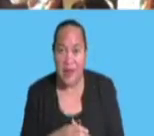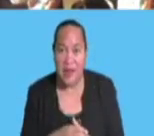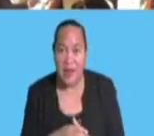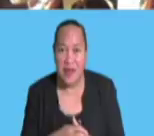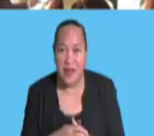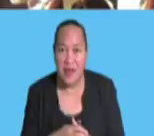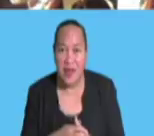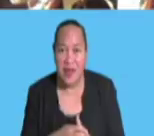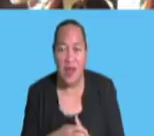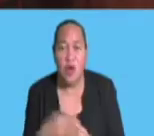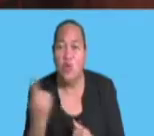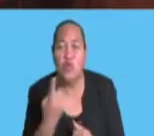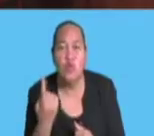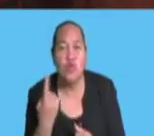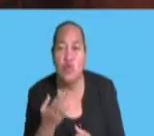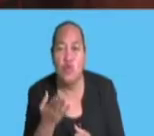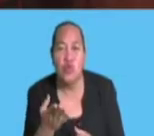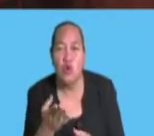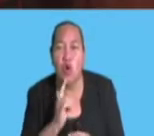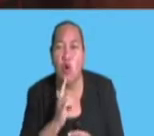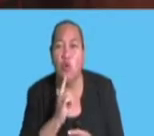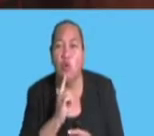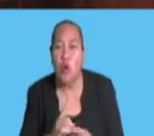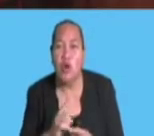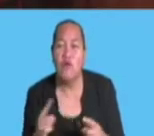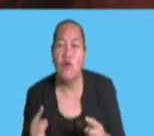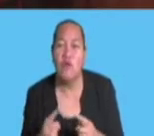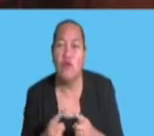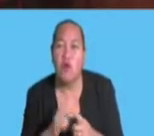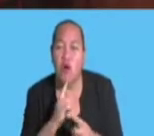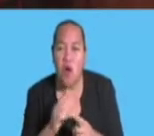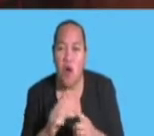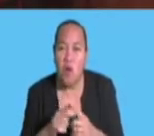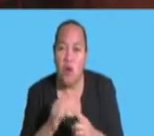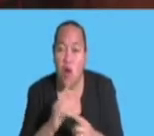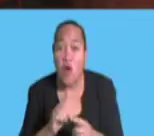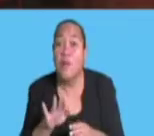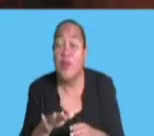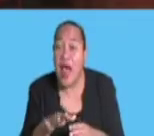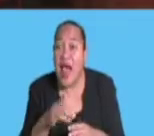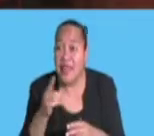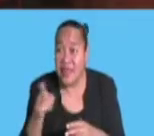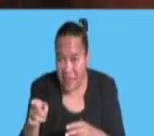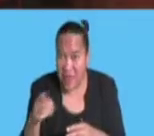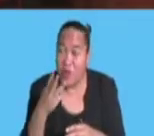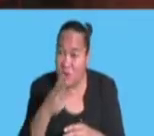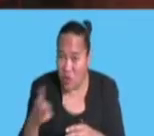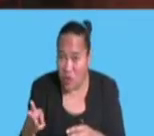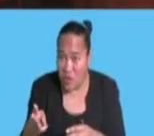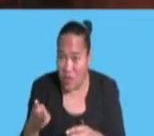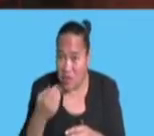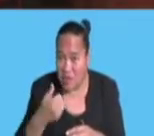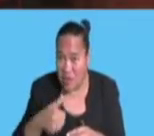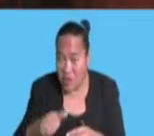you making your point of order to? The Honourable Minister who just spoke was using the word